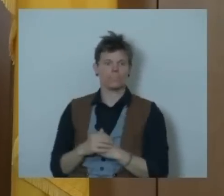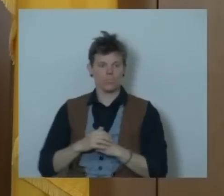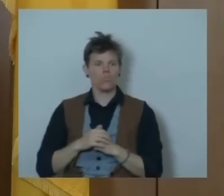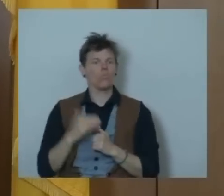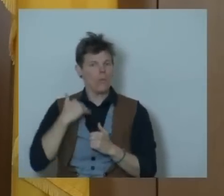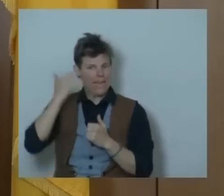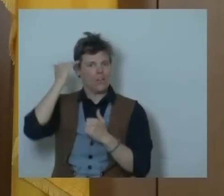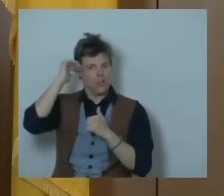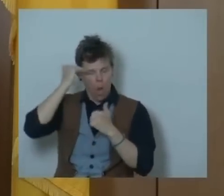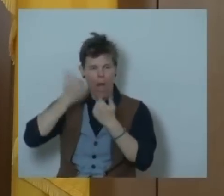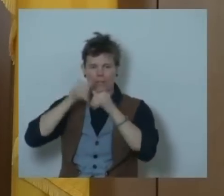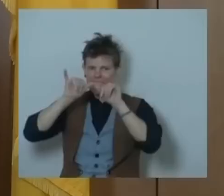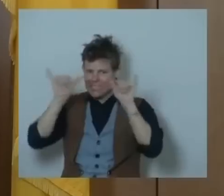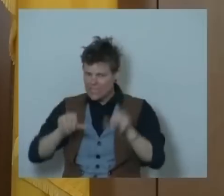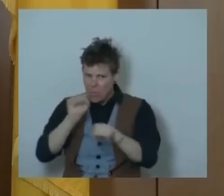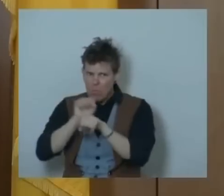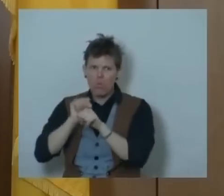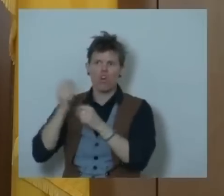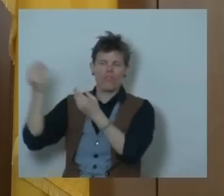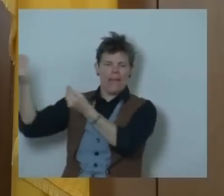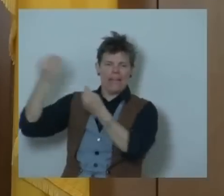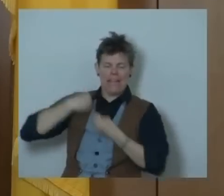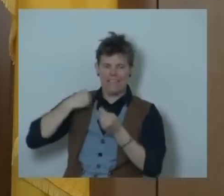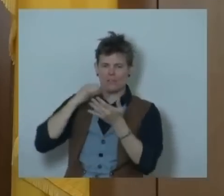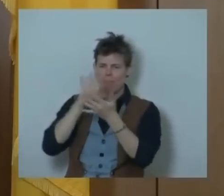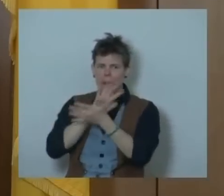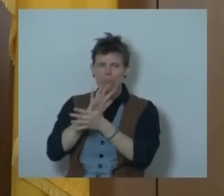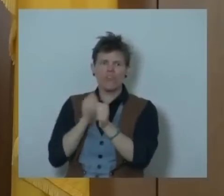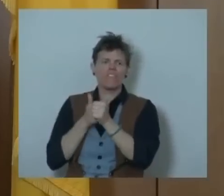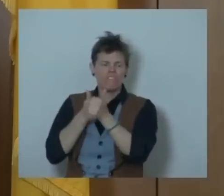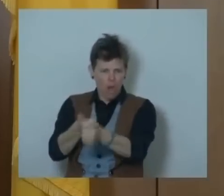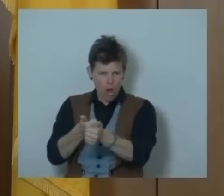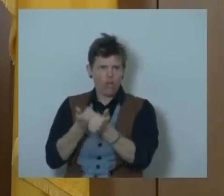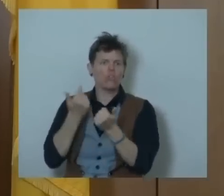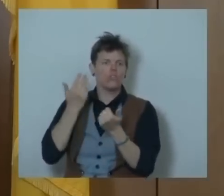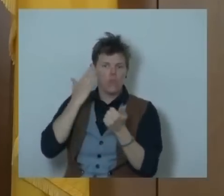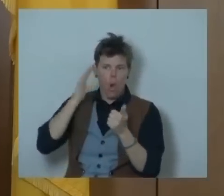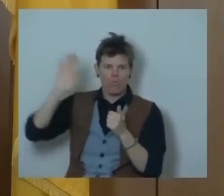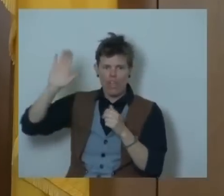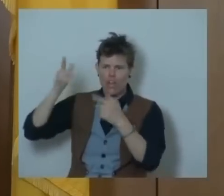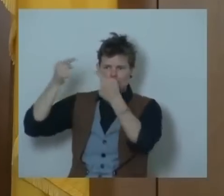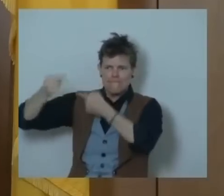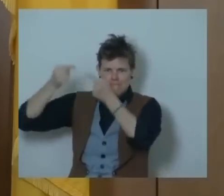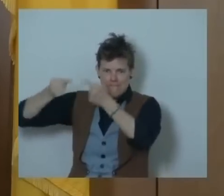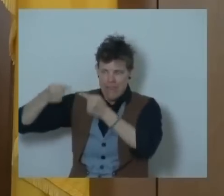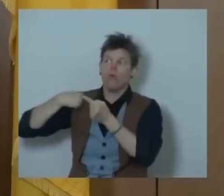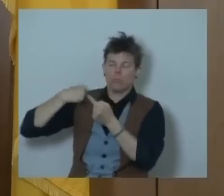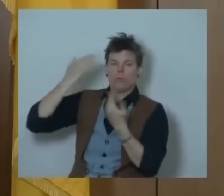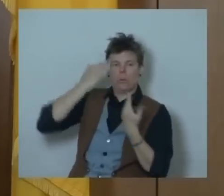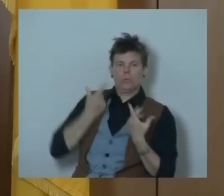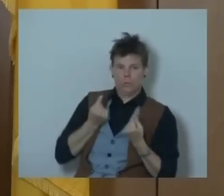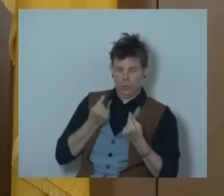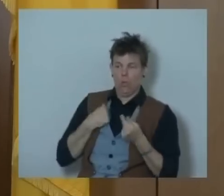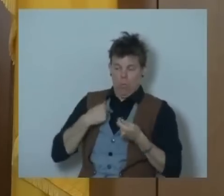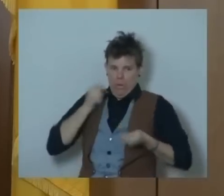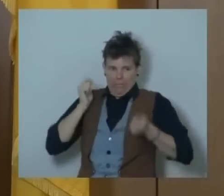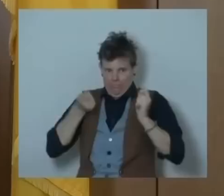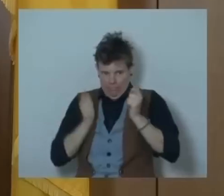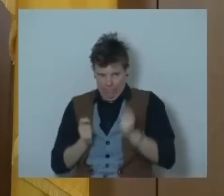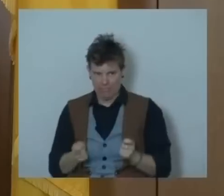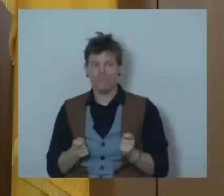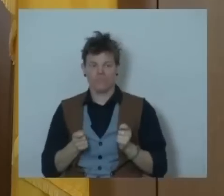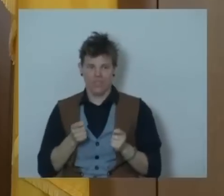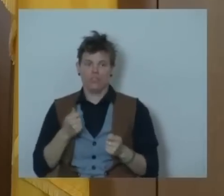they can give us a review. We also know what challenges it's presented, so that we can ask them to address those here. I want to be